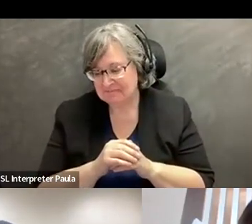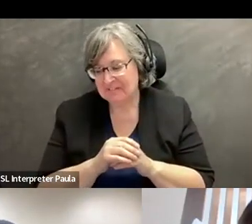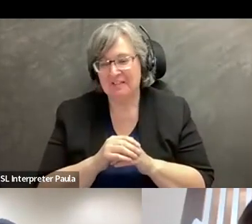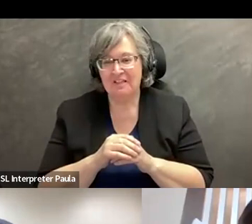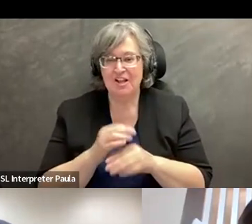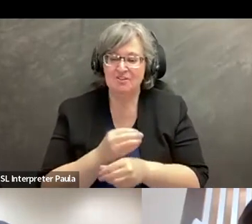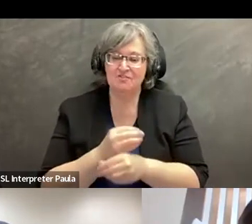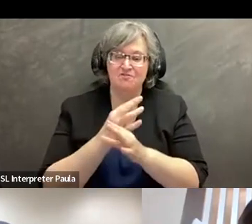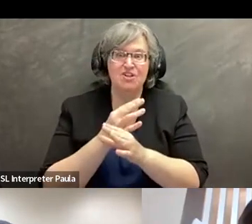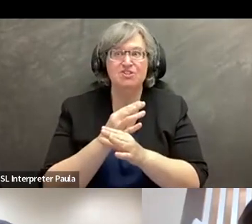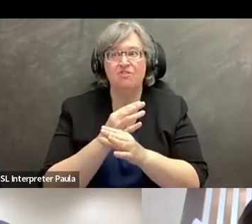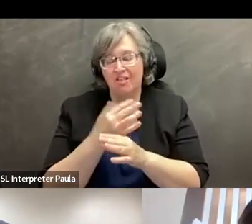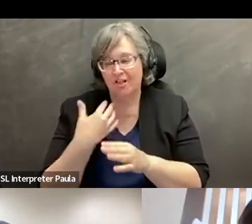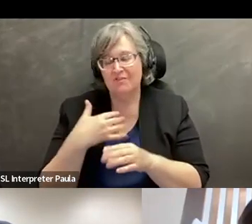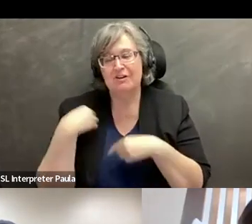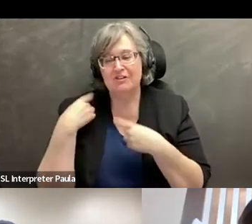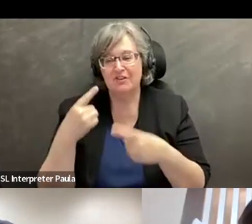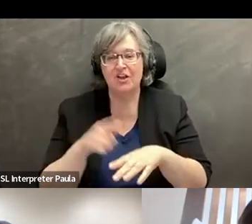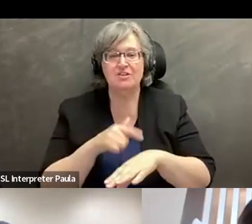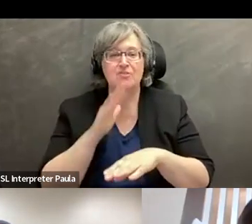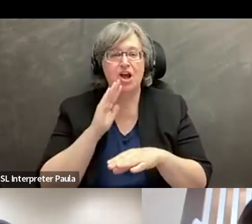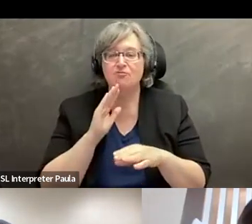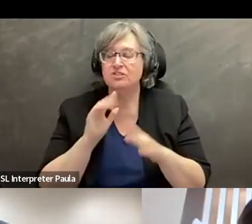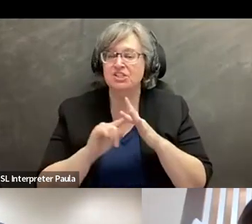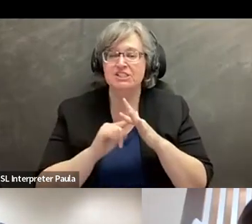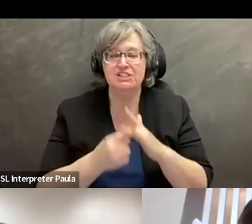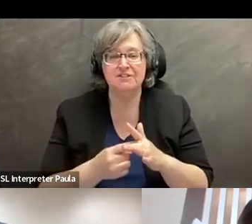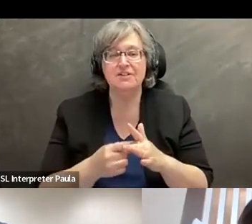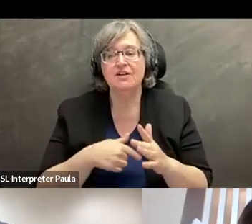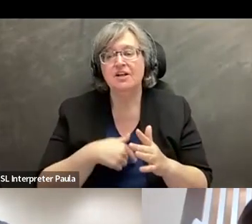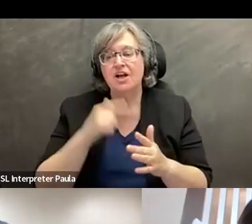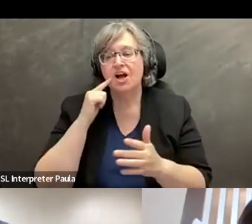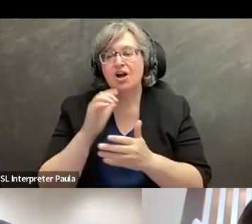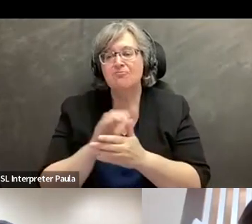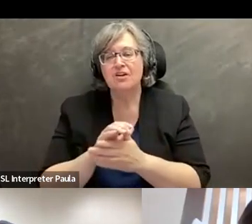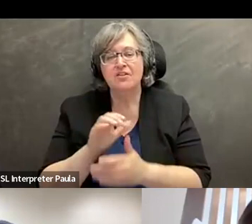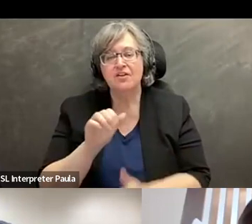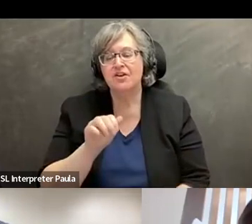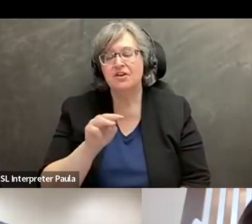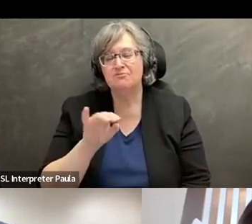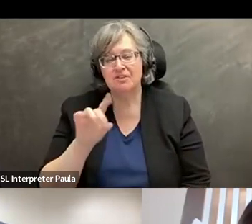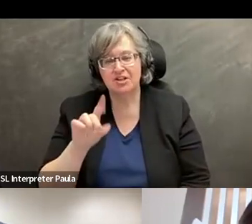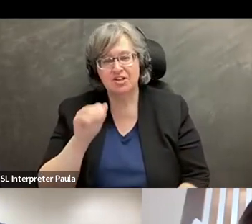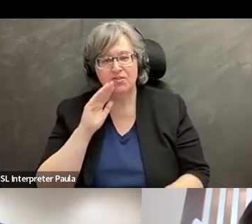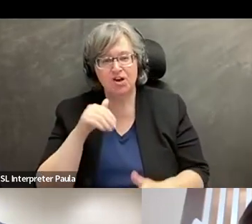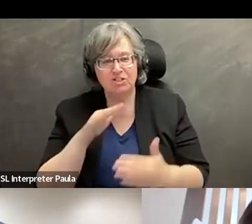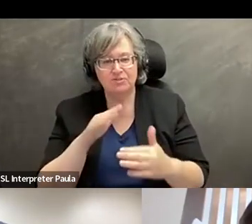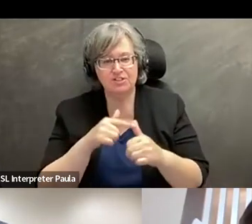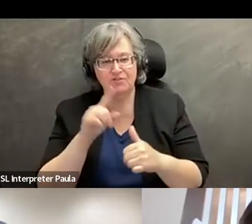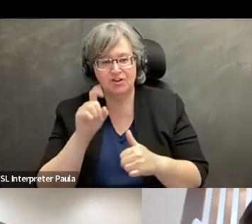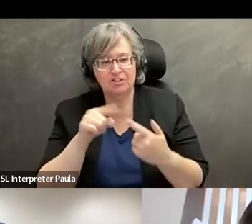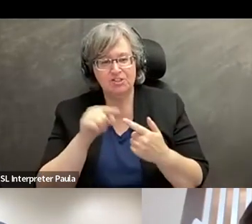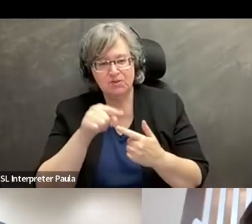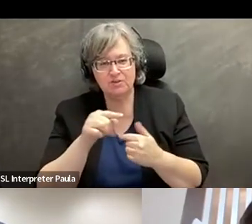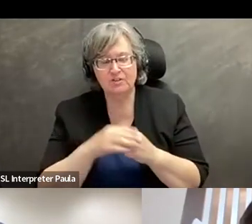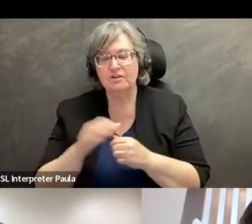for so long. I'm just going to jump right in. And I believe in Amanda, I'm going to address this first question to you.